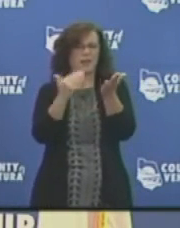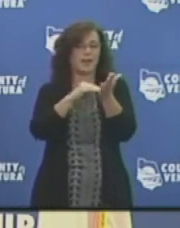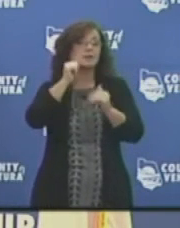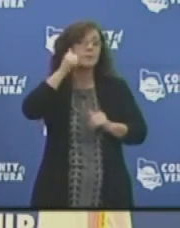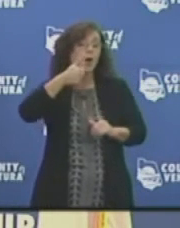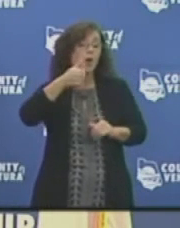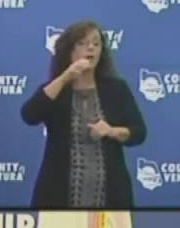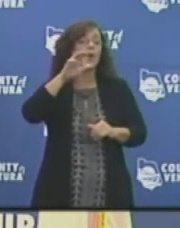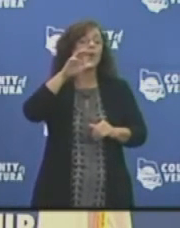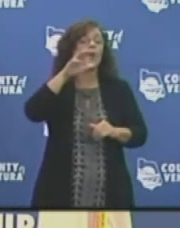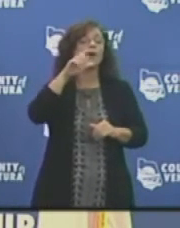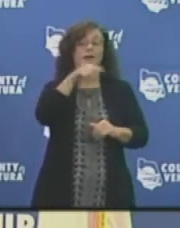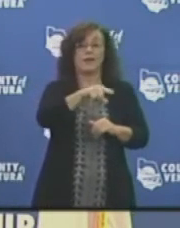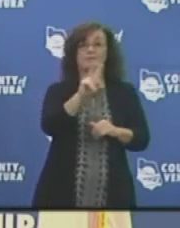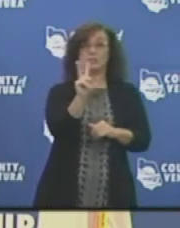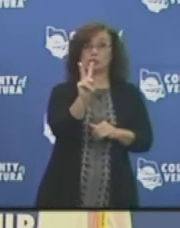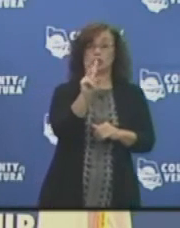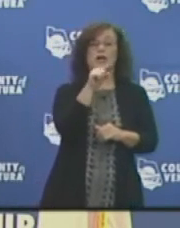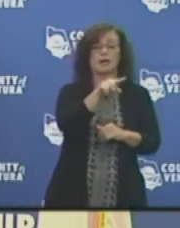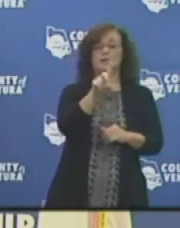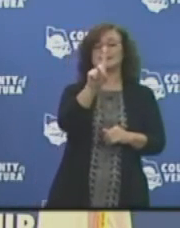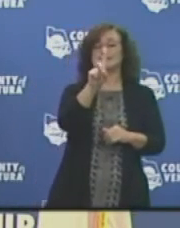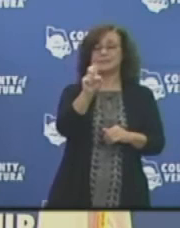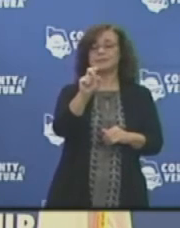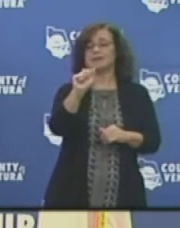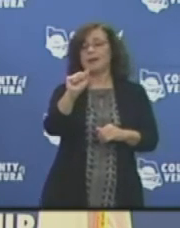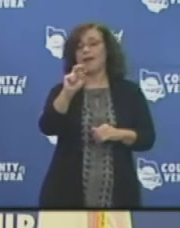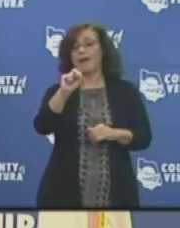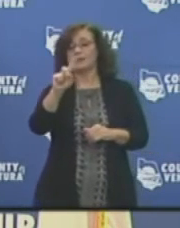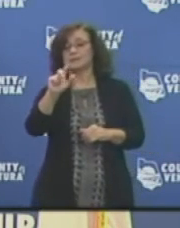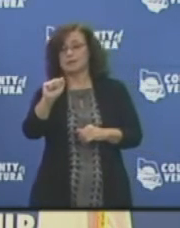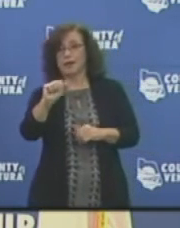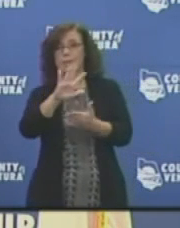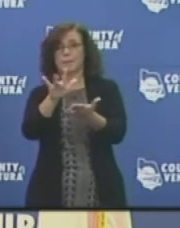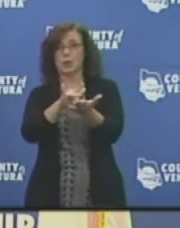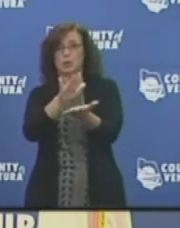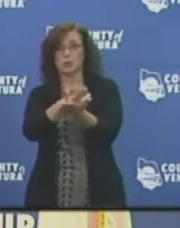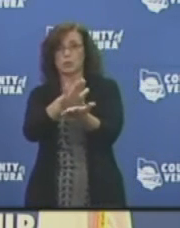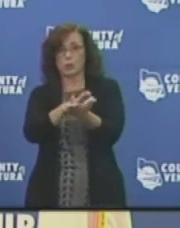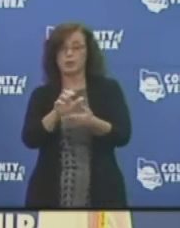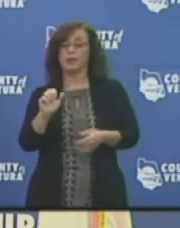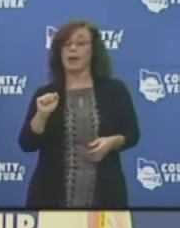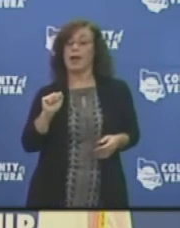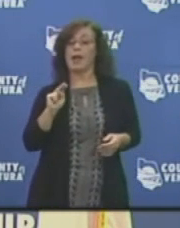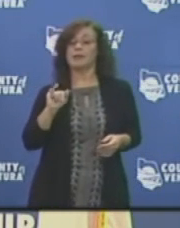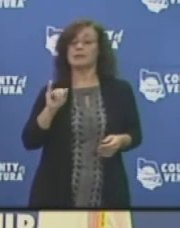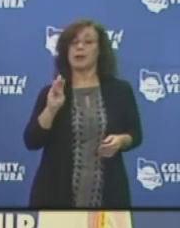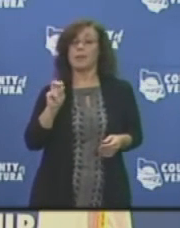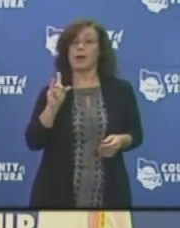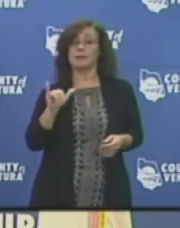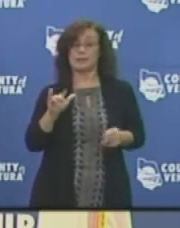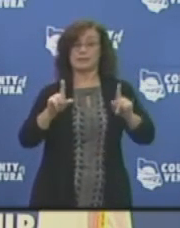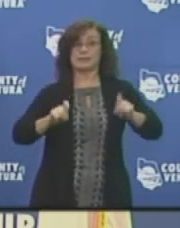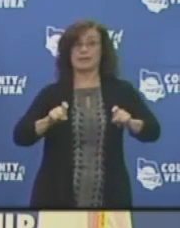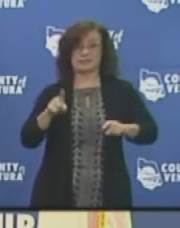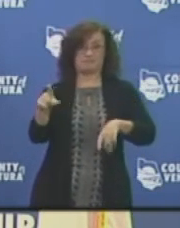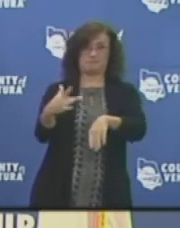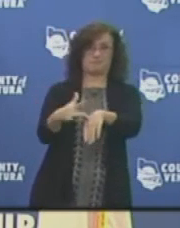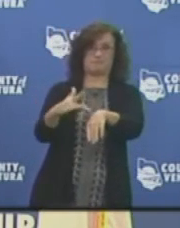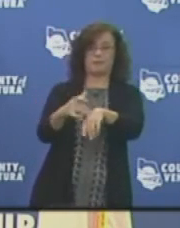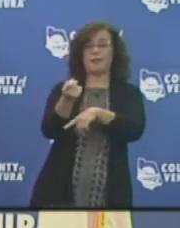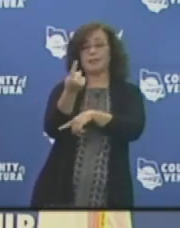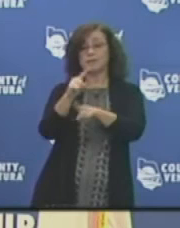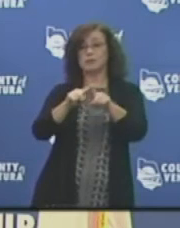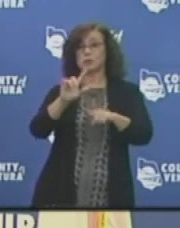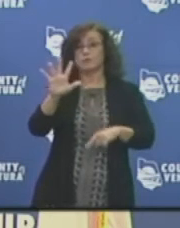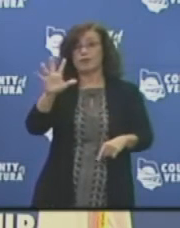of Ventura at De Anza Middle School. Antibody testing is going to be available from 11 to 5:30